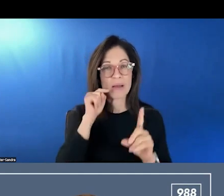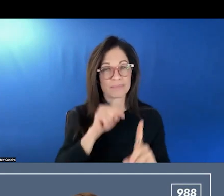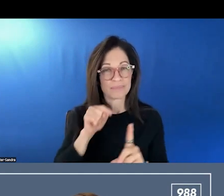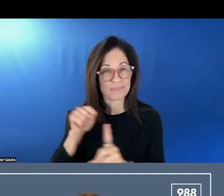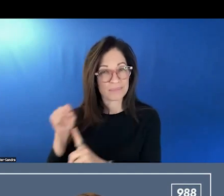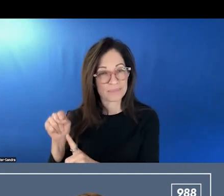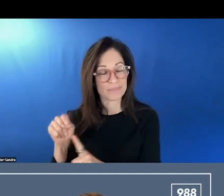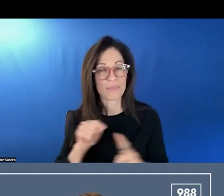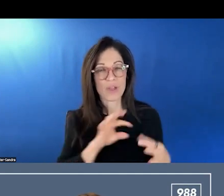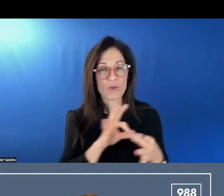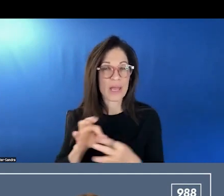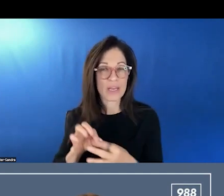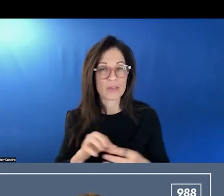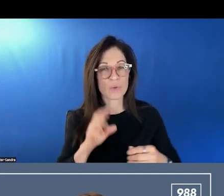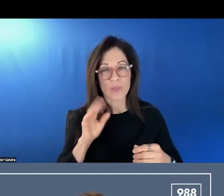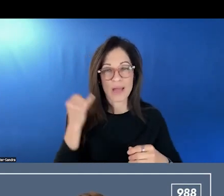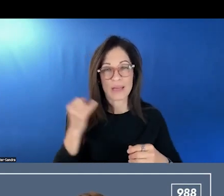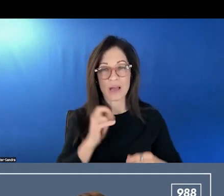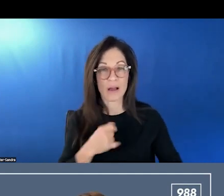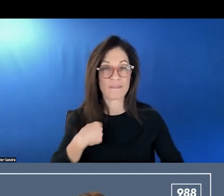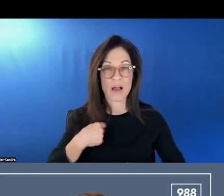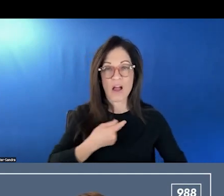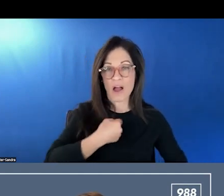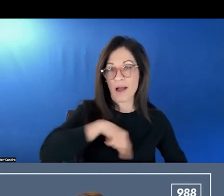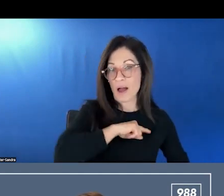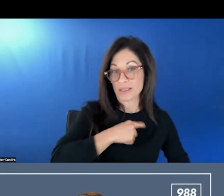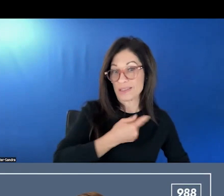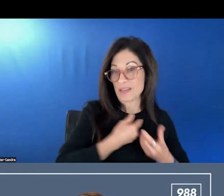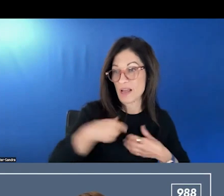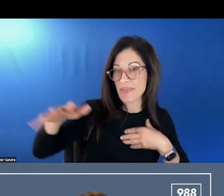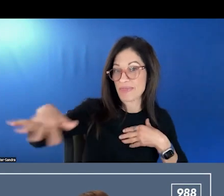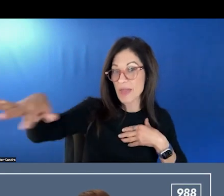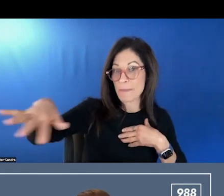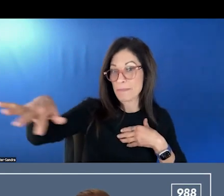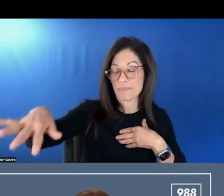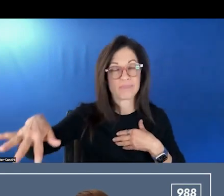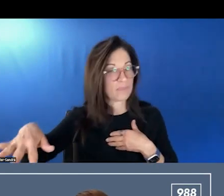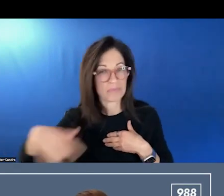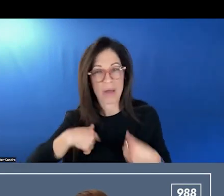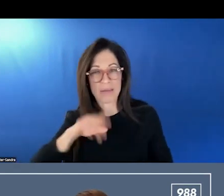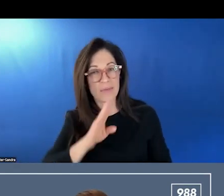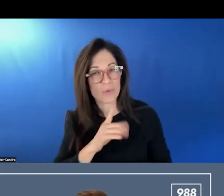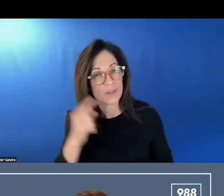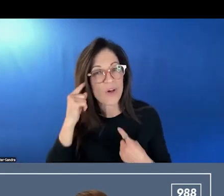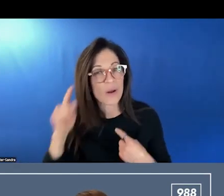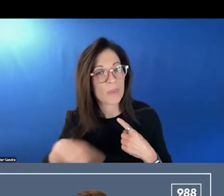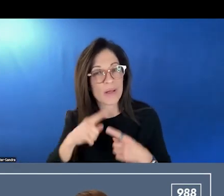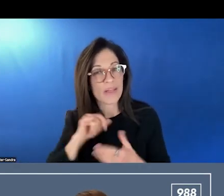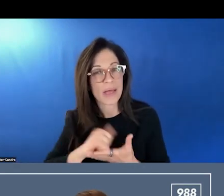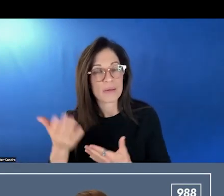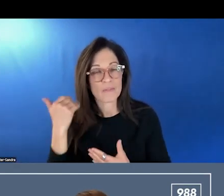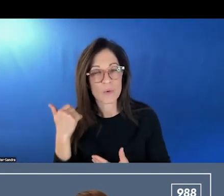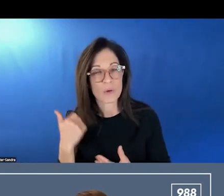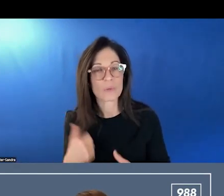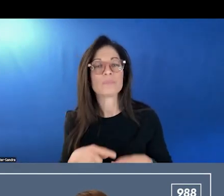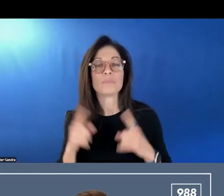around us and them was certainly something I've never thought about, before,